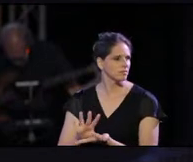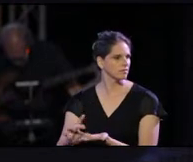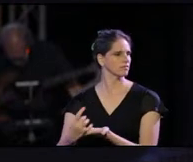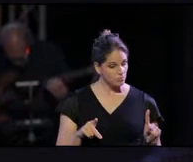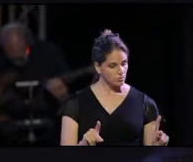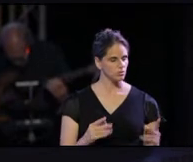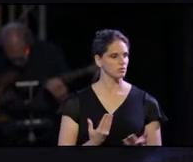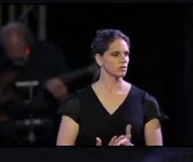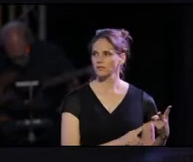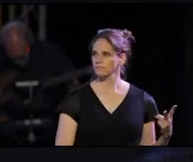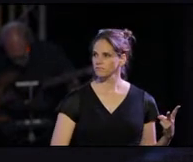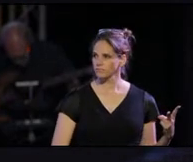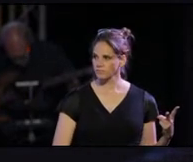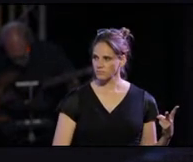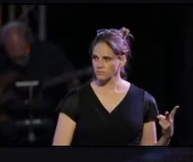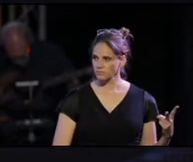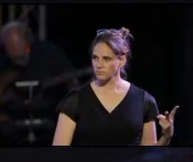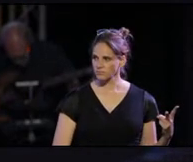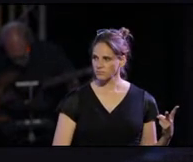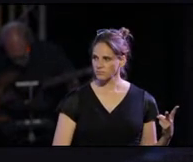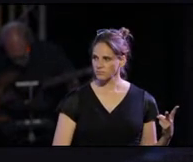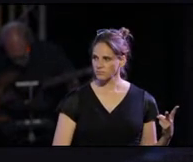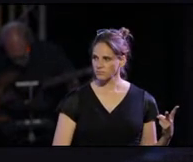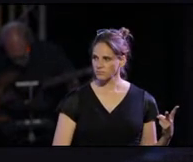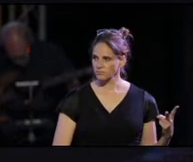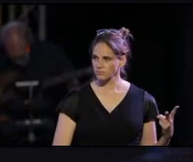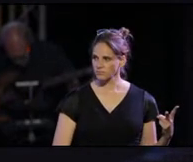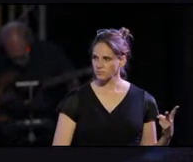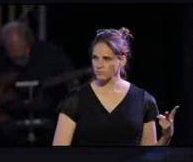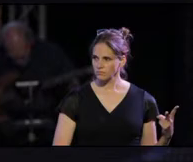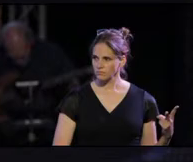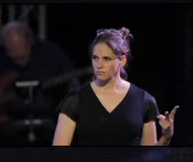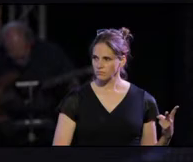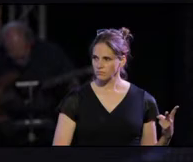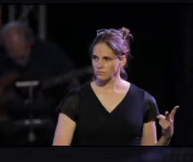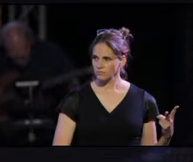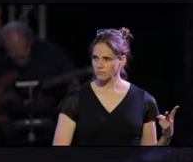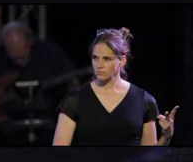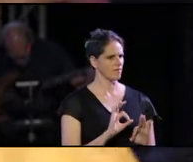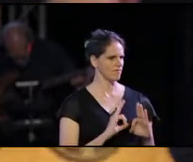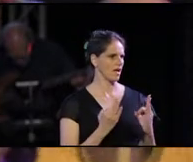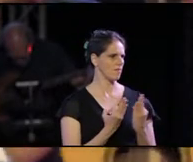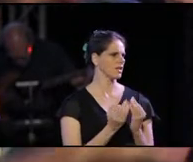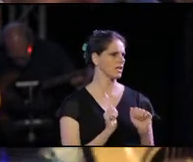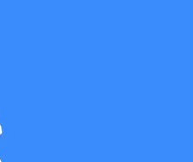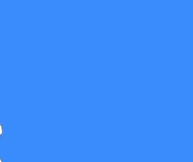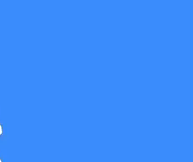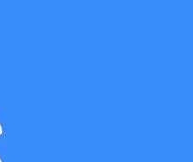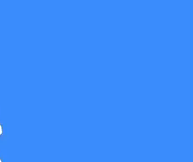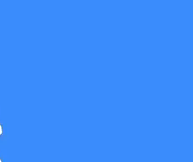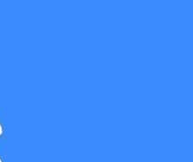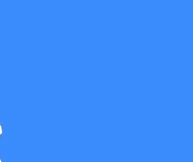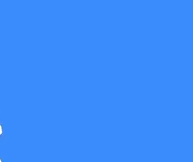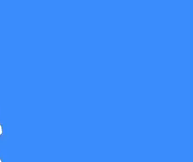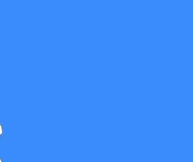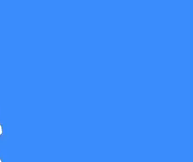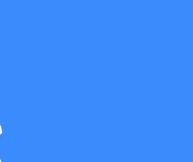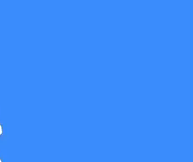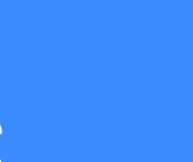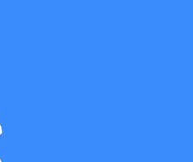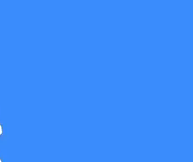opportunity together. We need a little bit of help in families. And three courses that are going to be running concurrently: parenting.